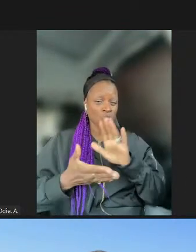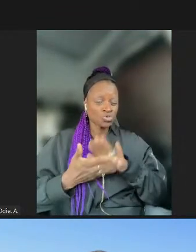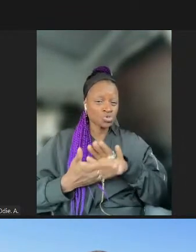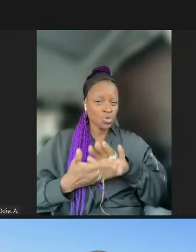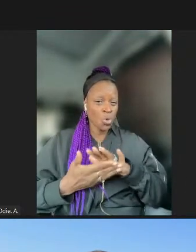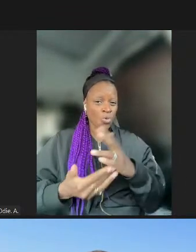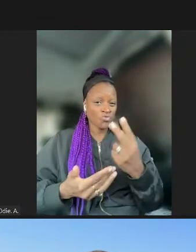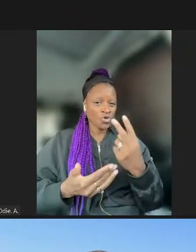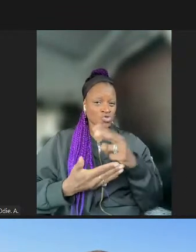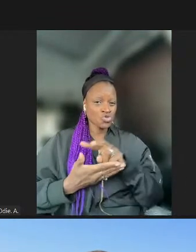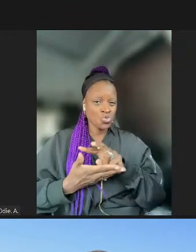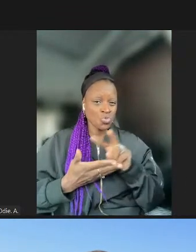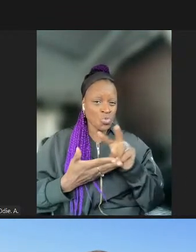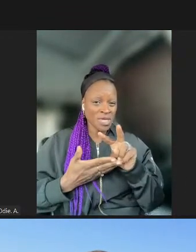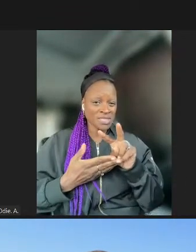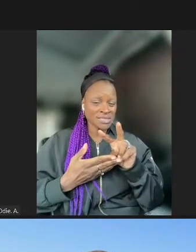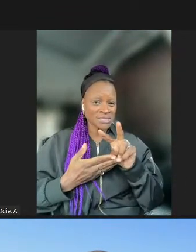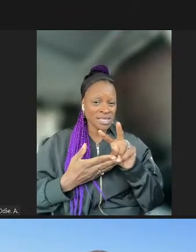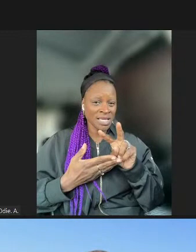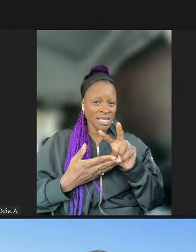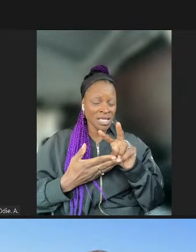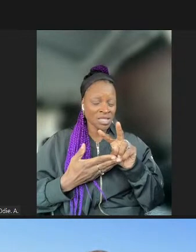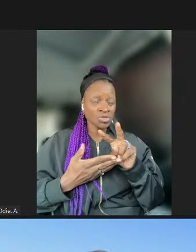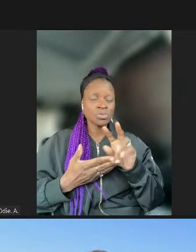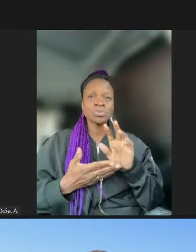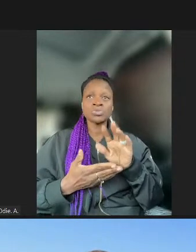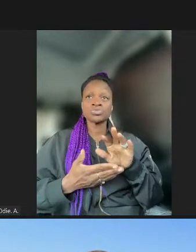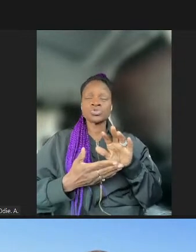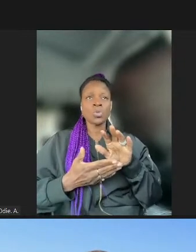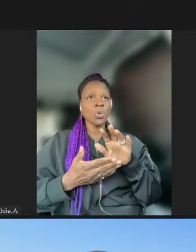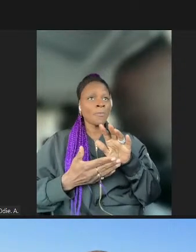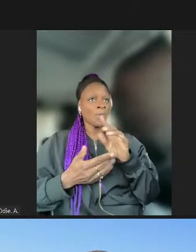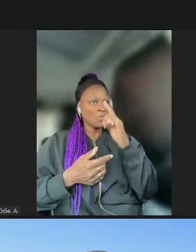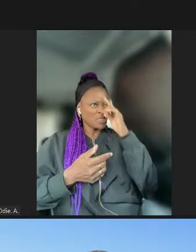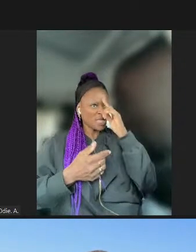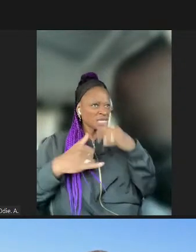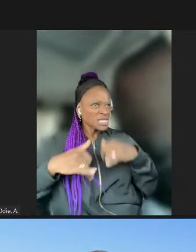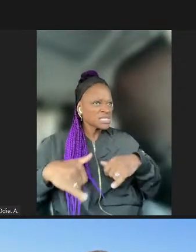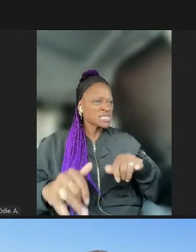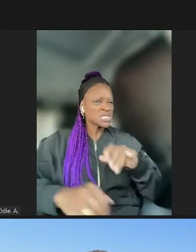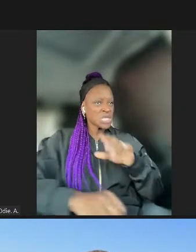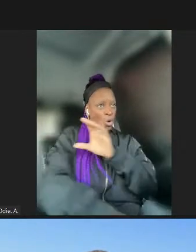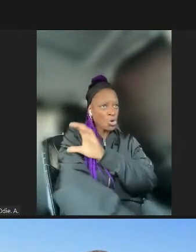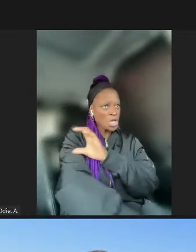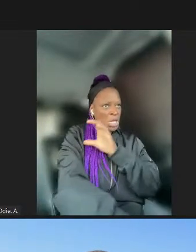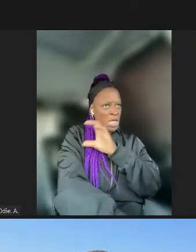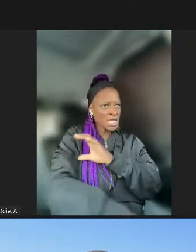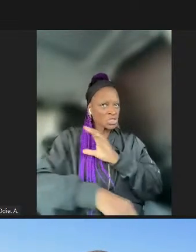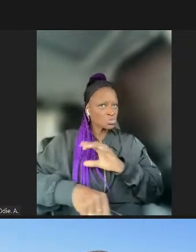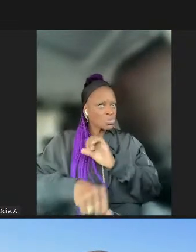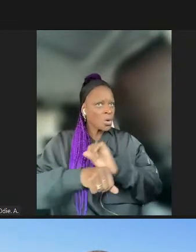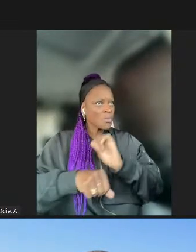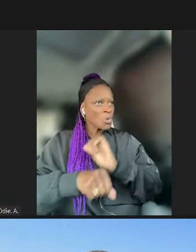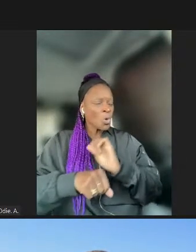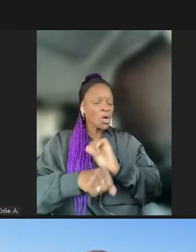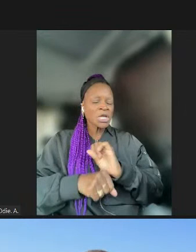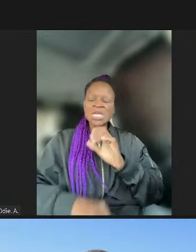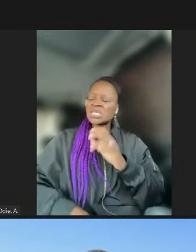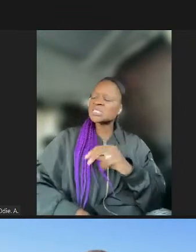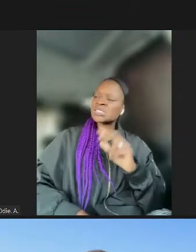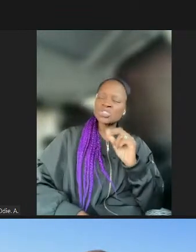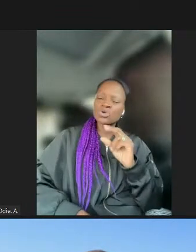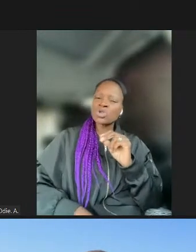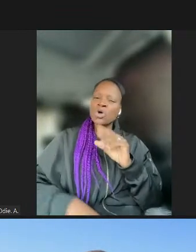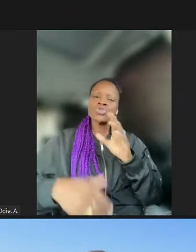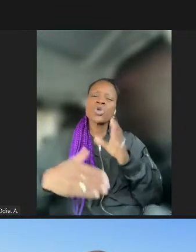of the month. But are we still planning to have the clinics activated at that time? No. But it's, I said the end of January, not